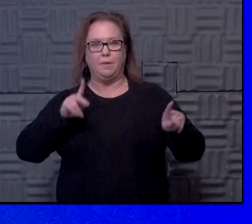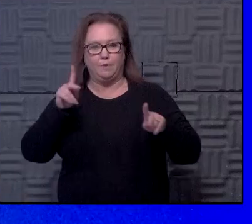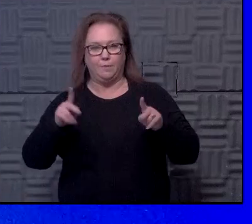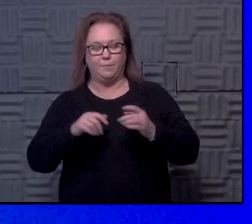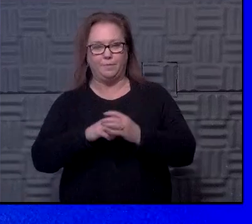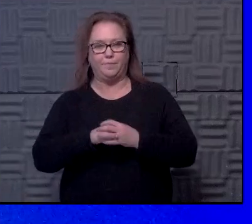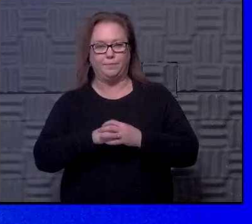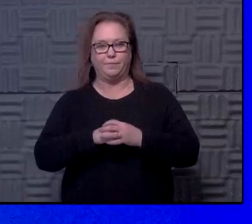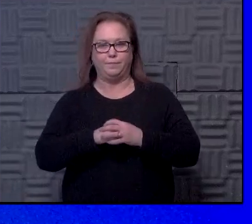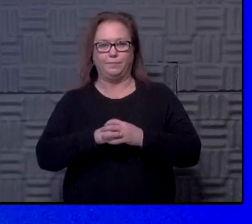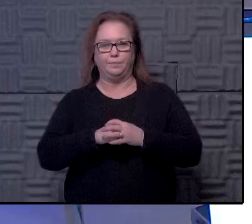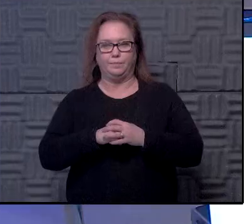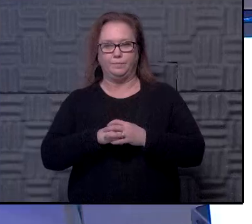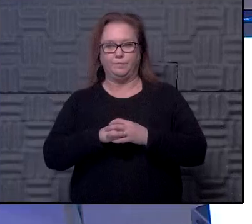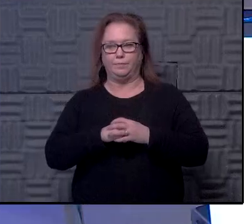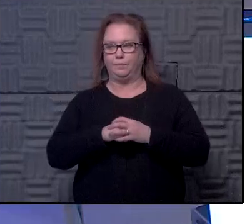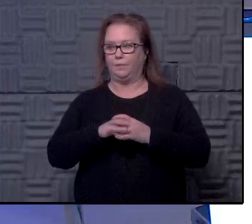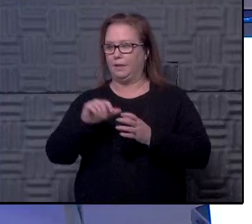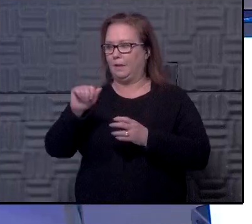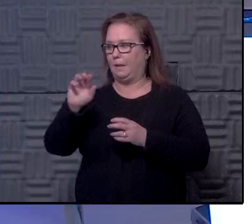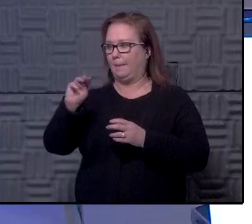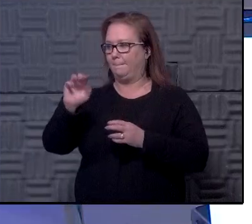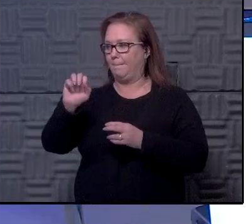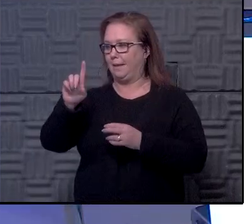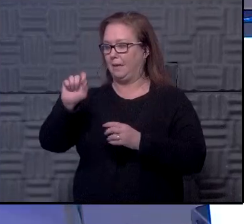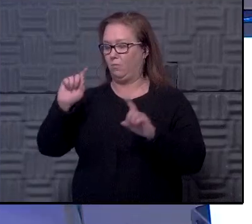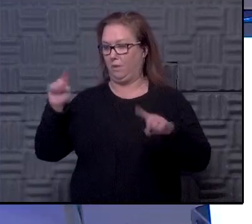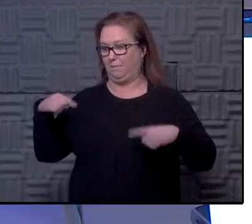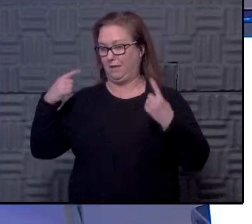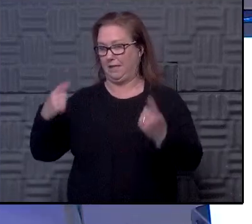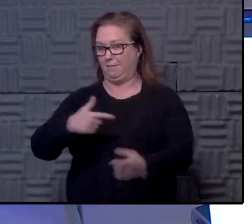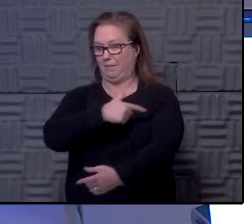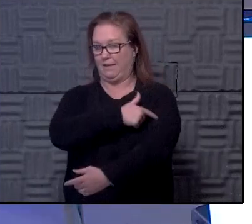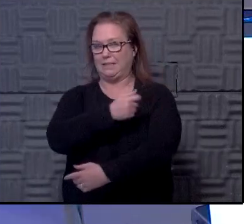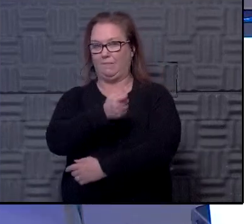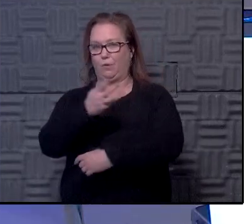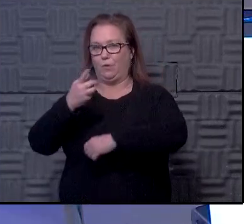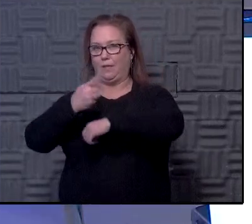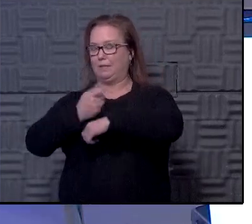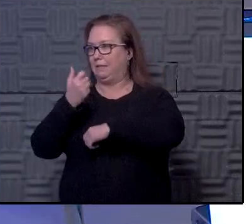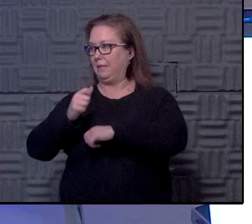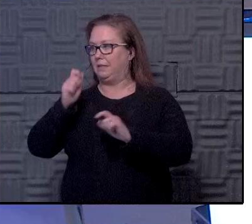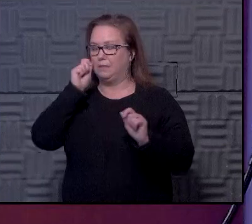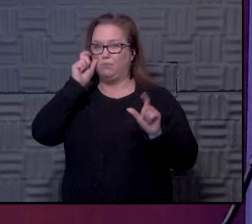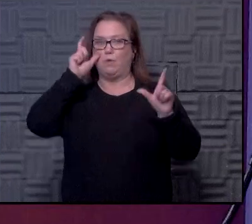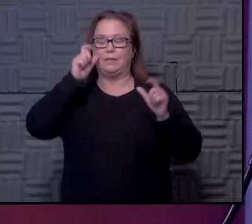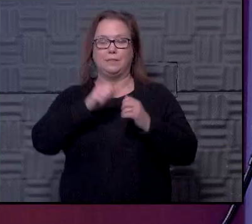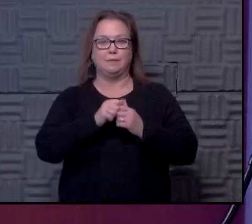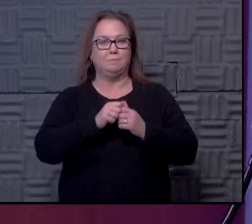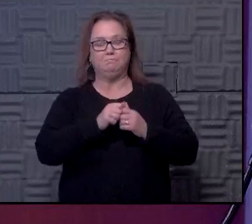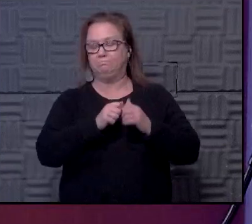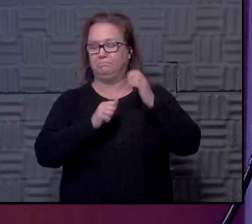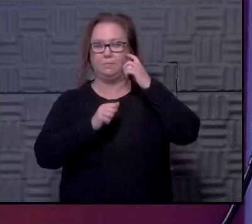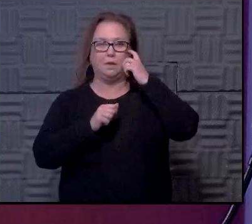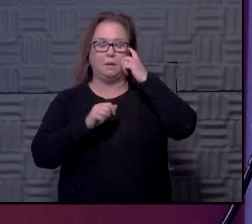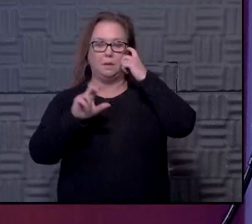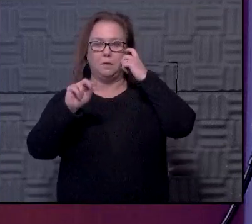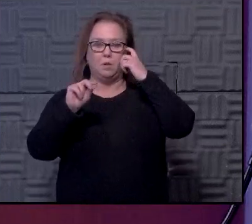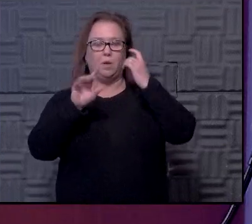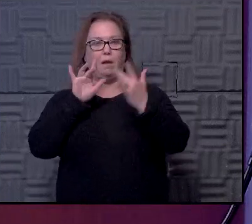So that's a good thing. And Amanda, we've been giving the vaccine now here for a couple of days. Any surprises there? No, I've